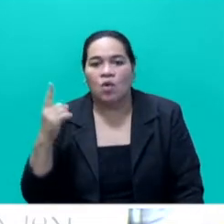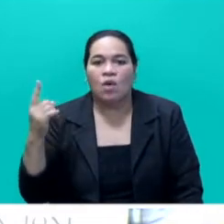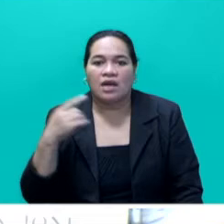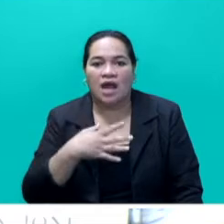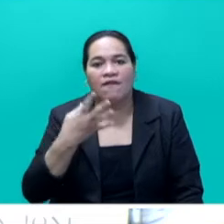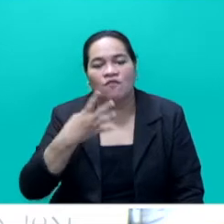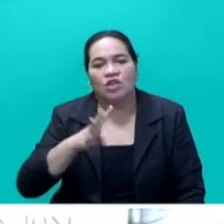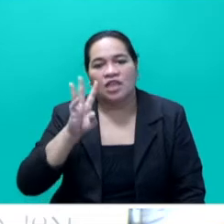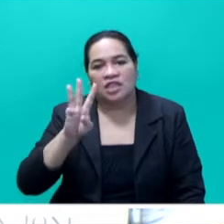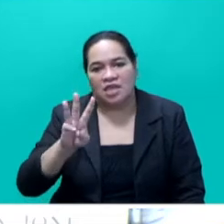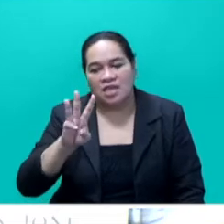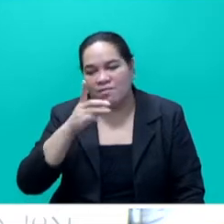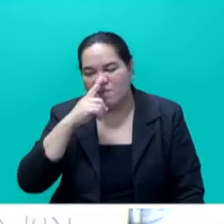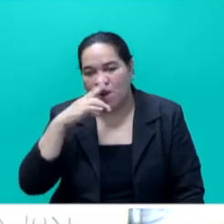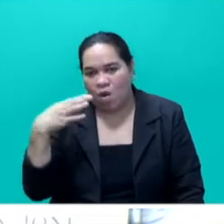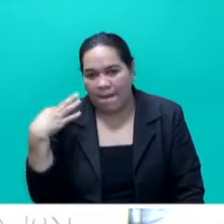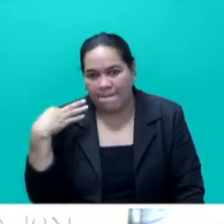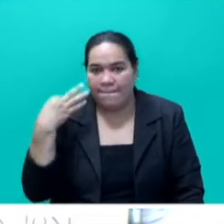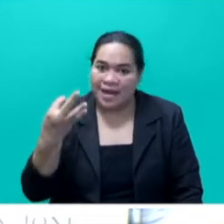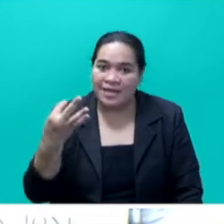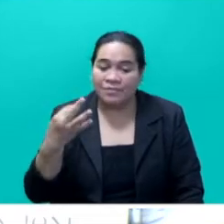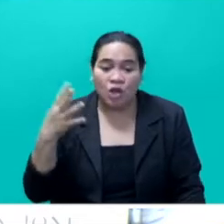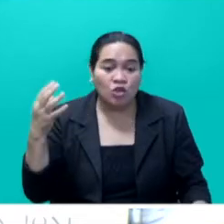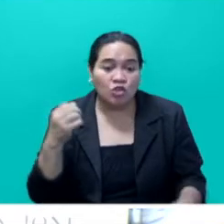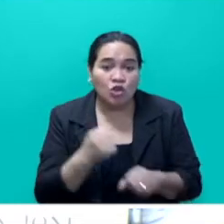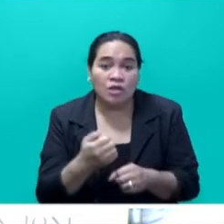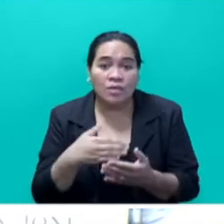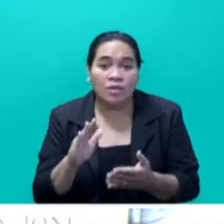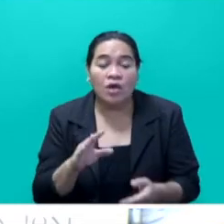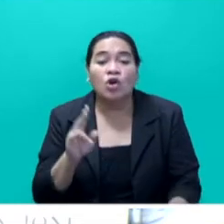350,143 applicants. Total approved was